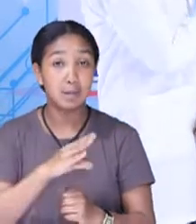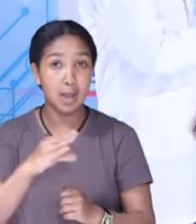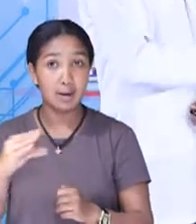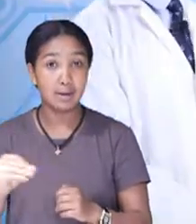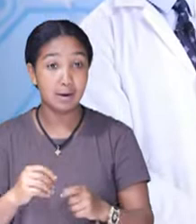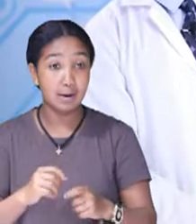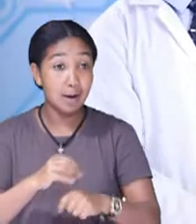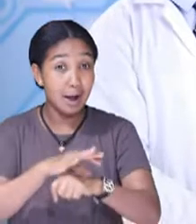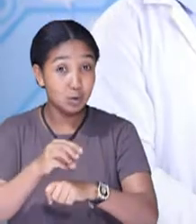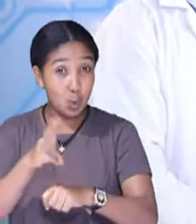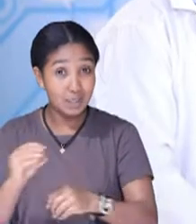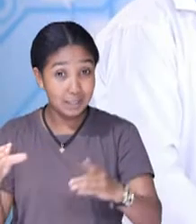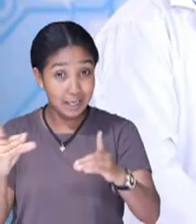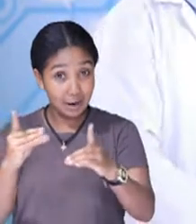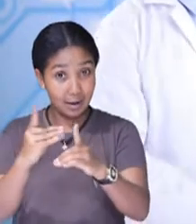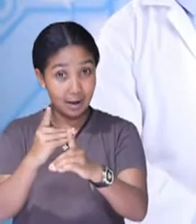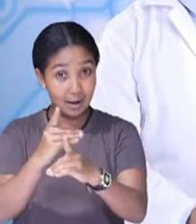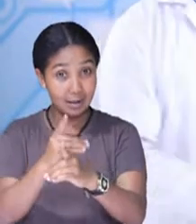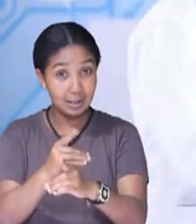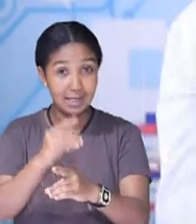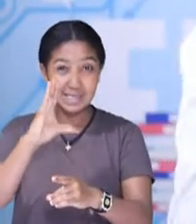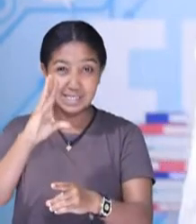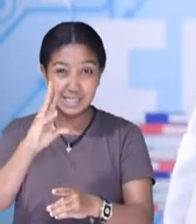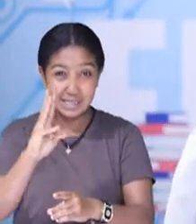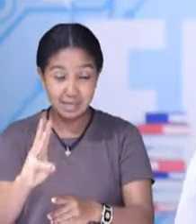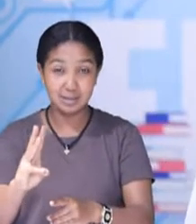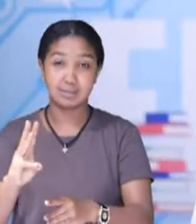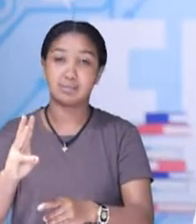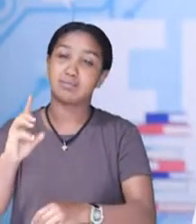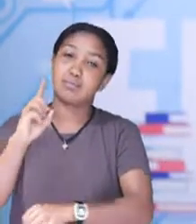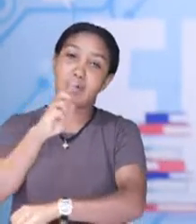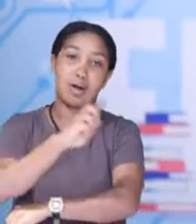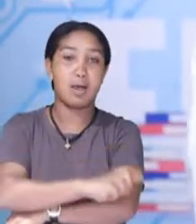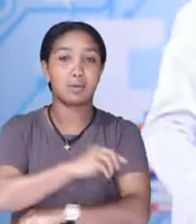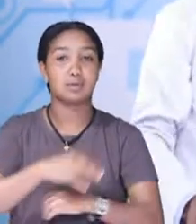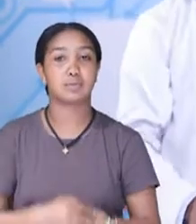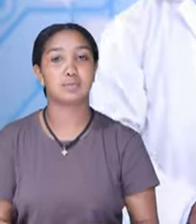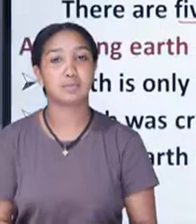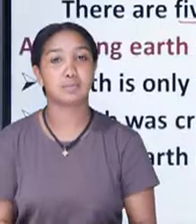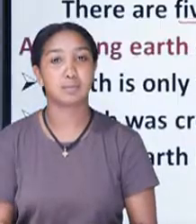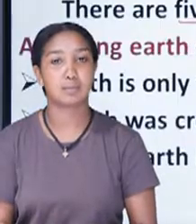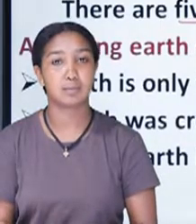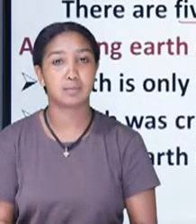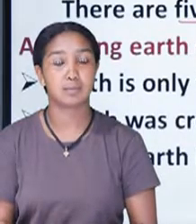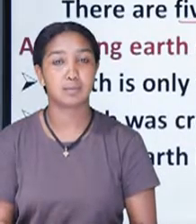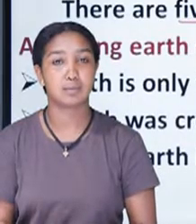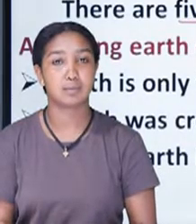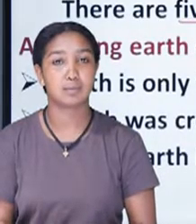and Earth was created in 6 24 hours days.